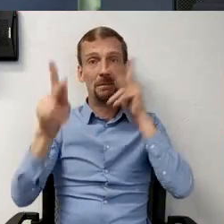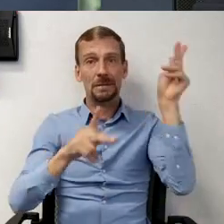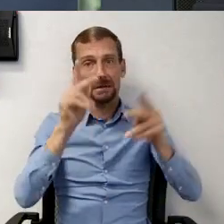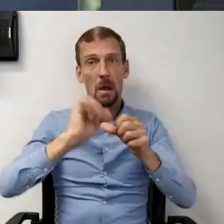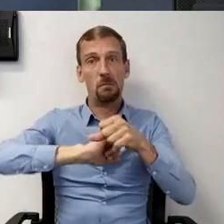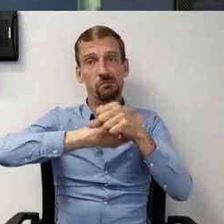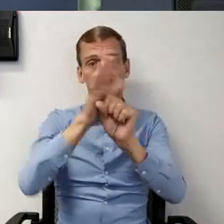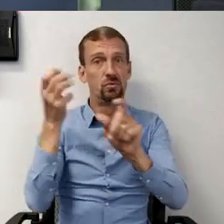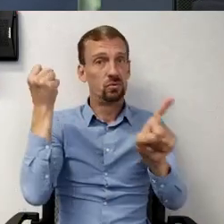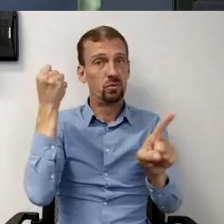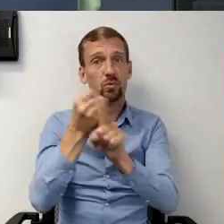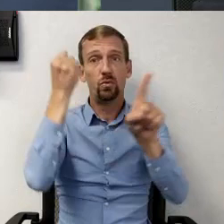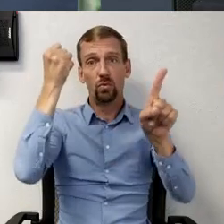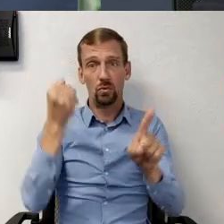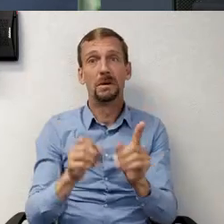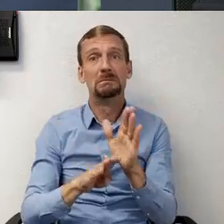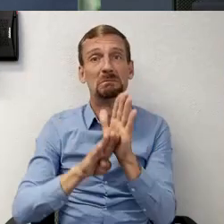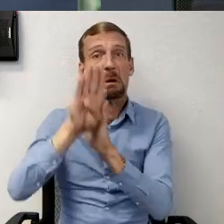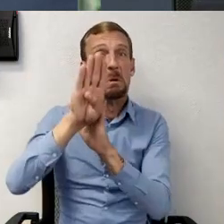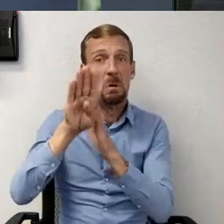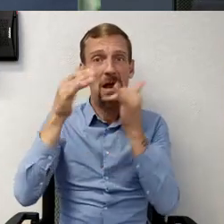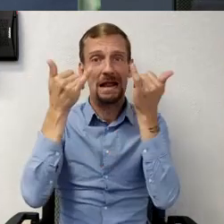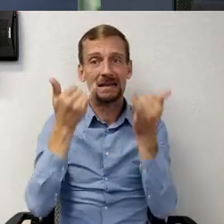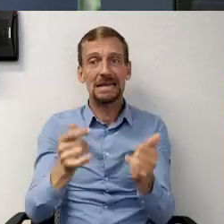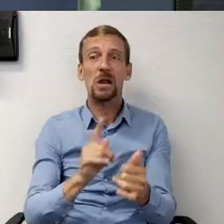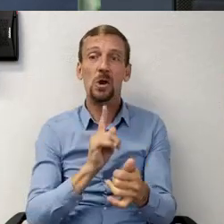in, once again, a significant